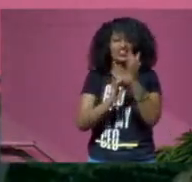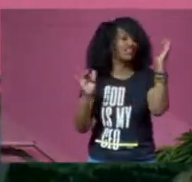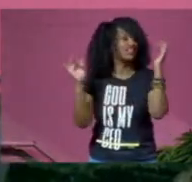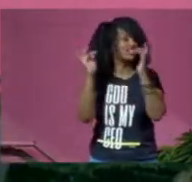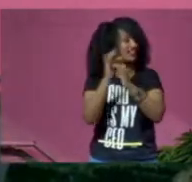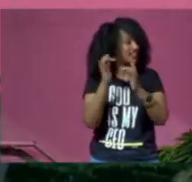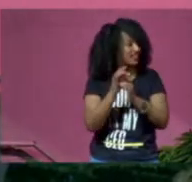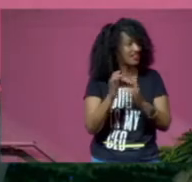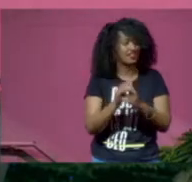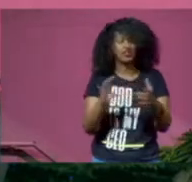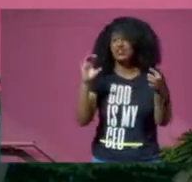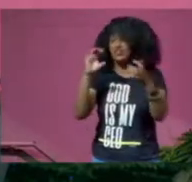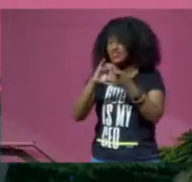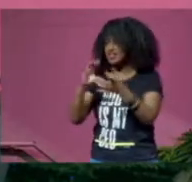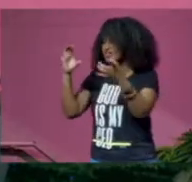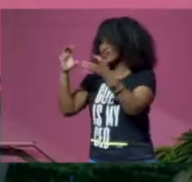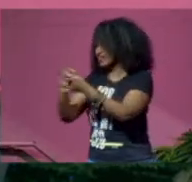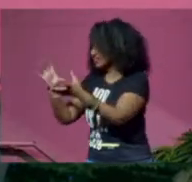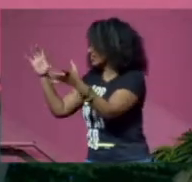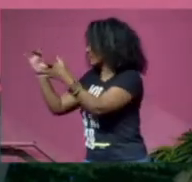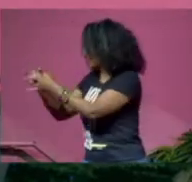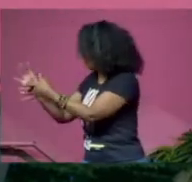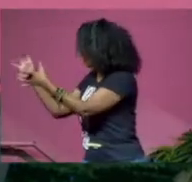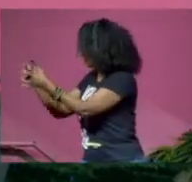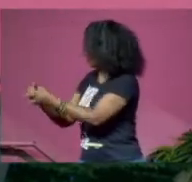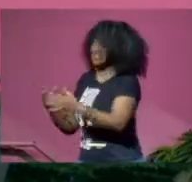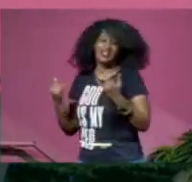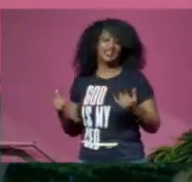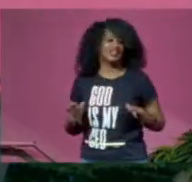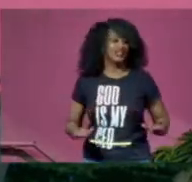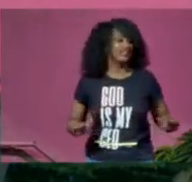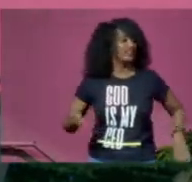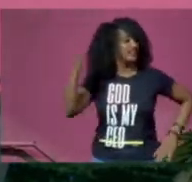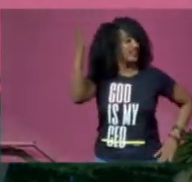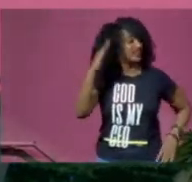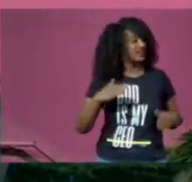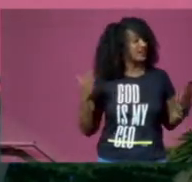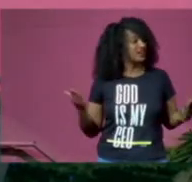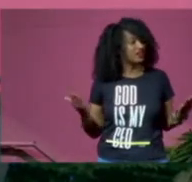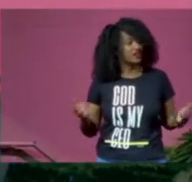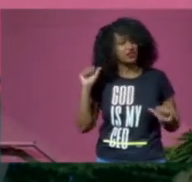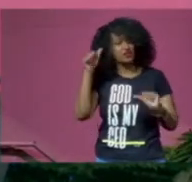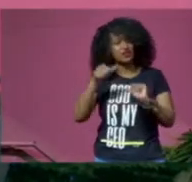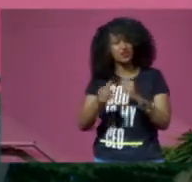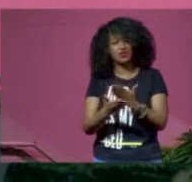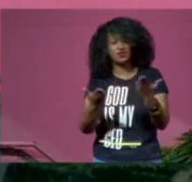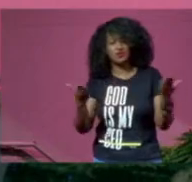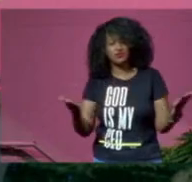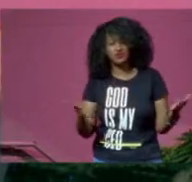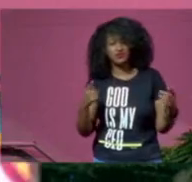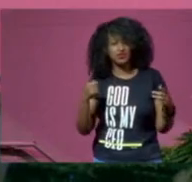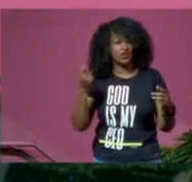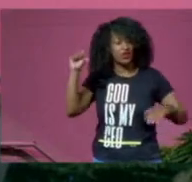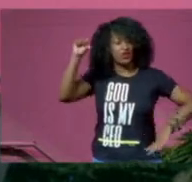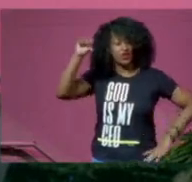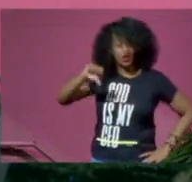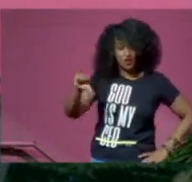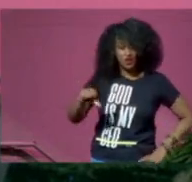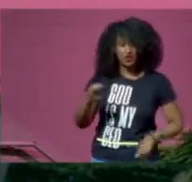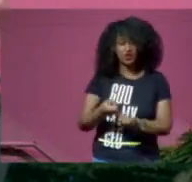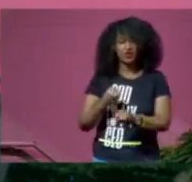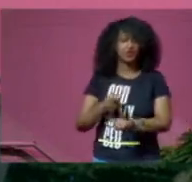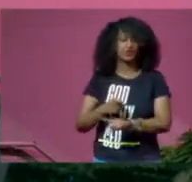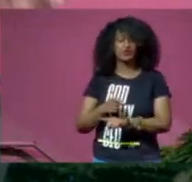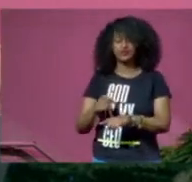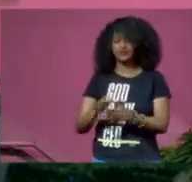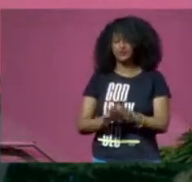himself is connected to. And so, child of God, I just come to tell you to refuse to be limited by your zip code,